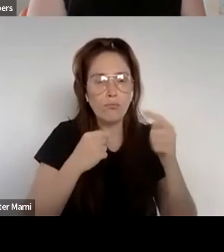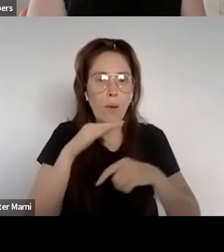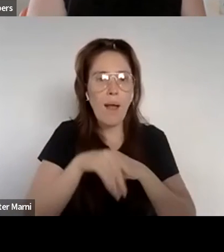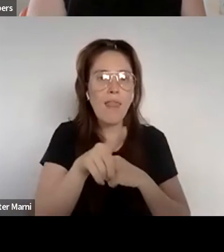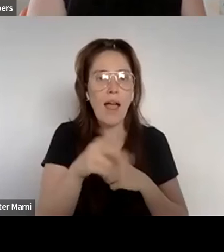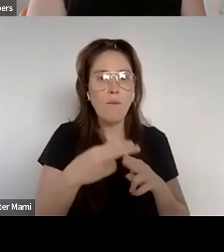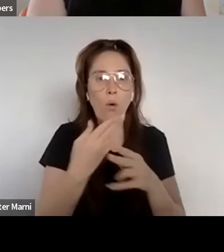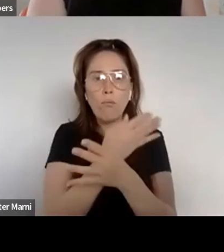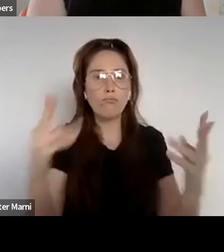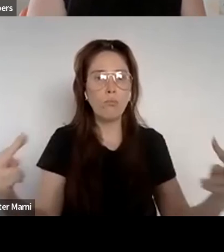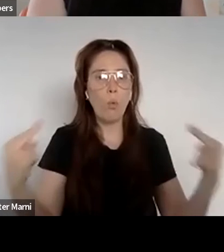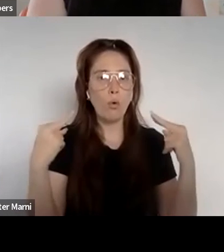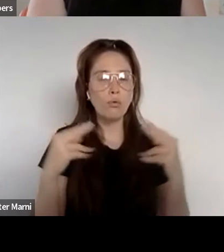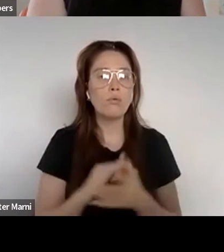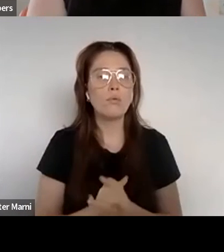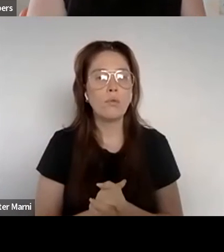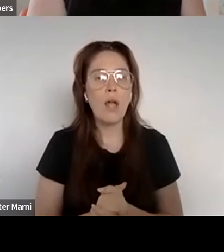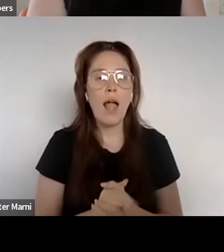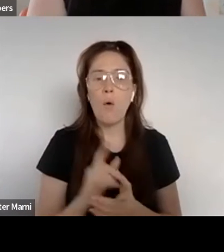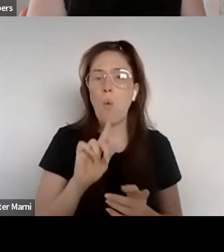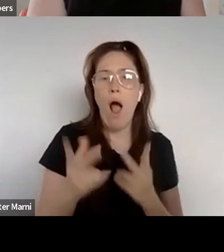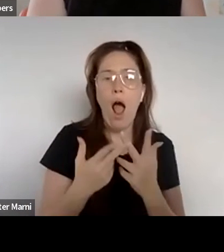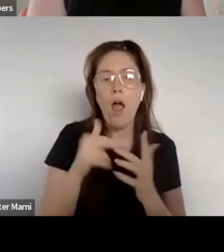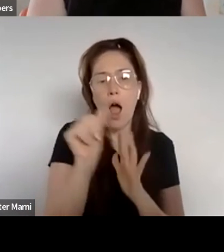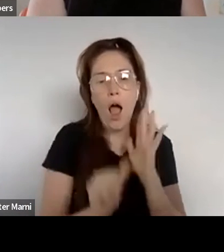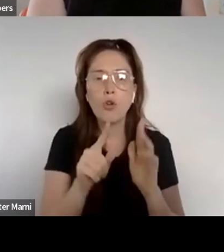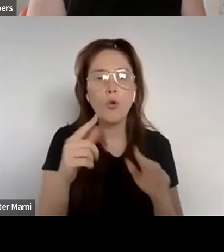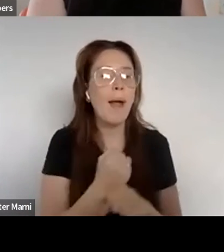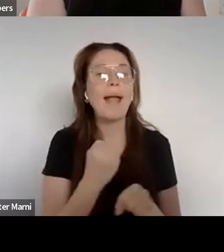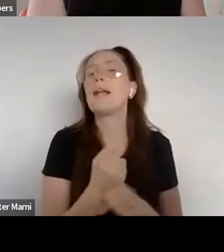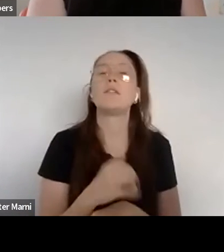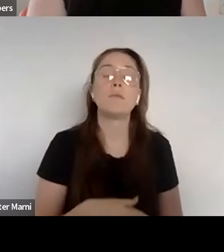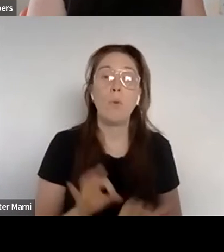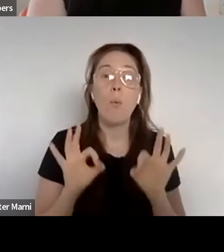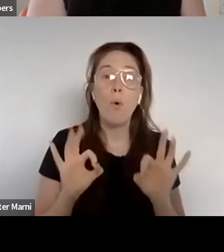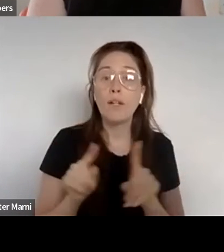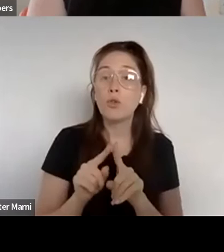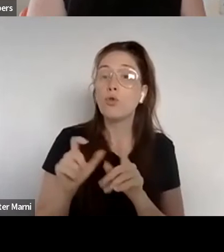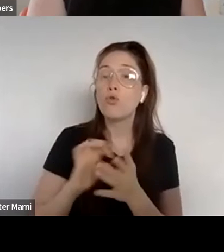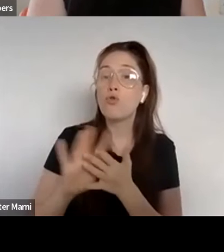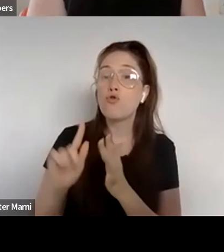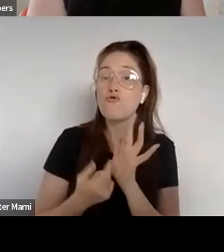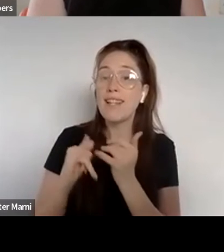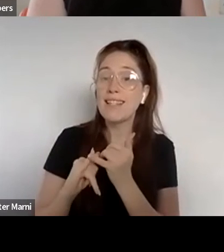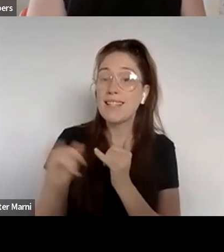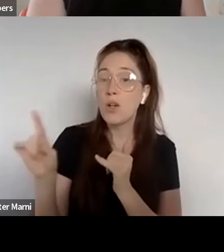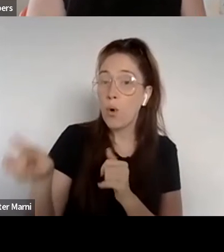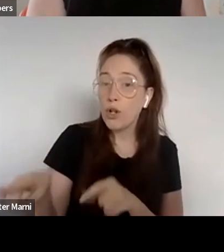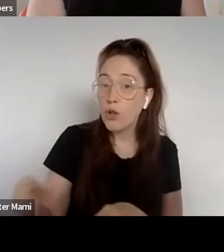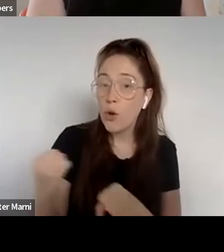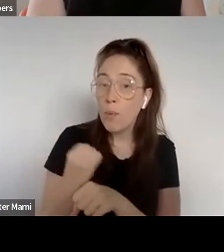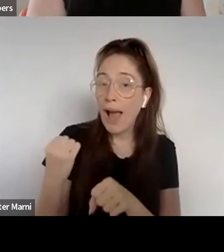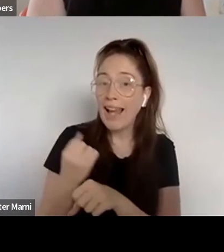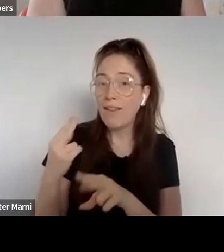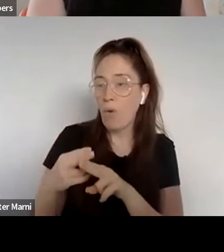us a little bit about the kinds of things that you're making. And this would be a great point to bring Christopher in too. What do you make to speak about